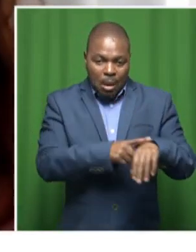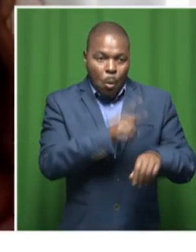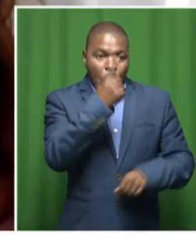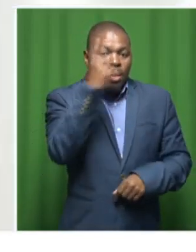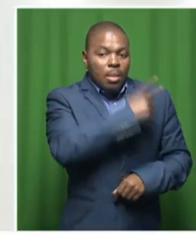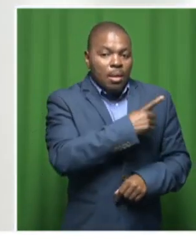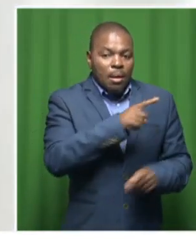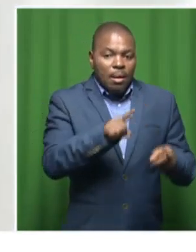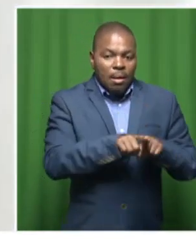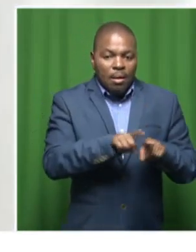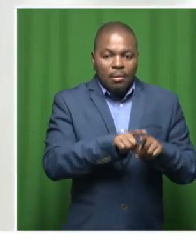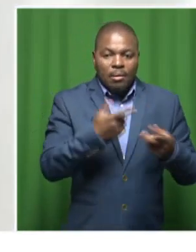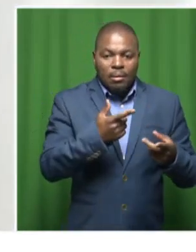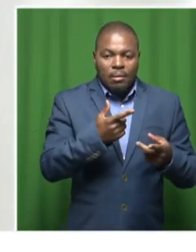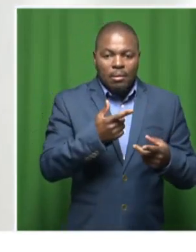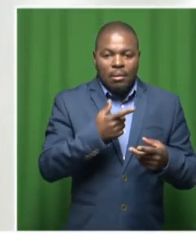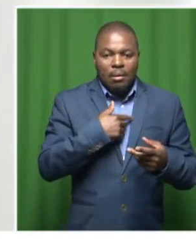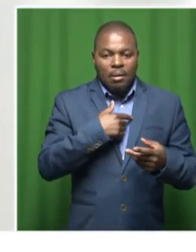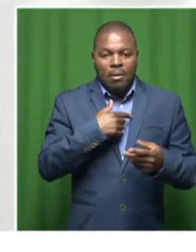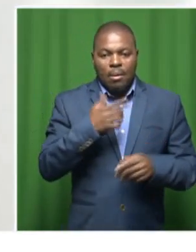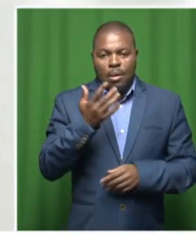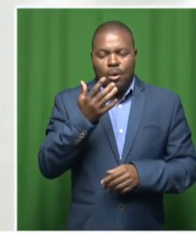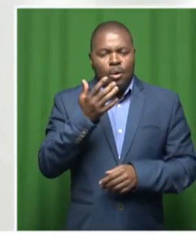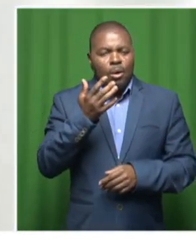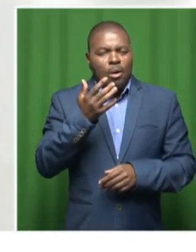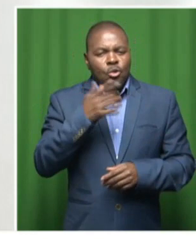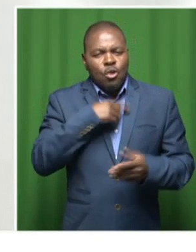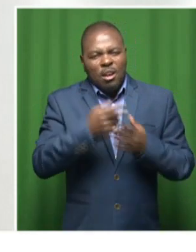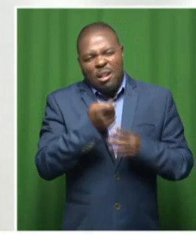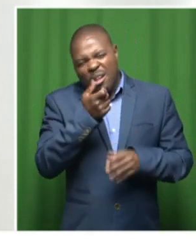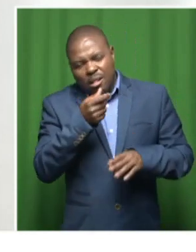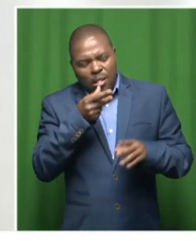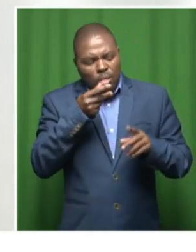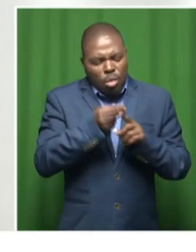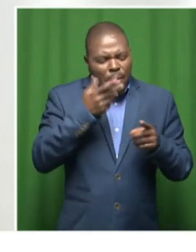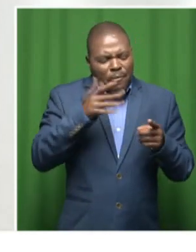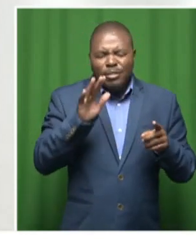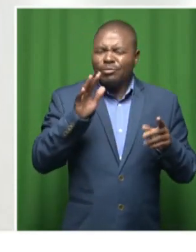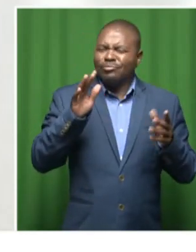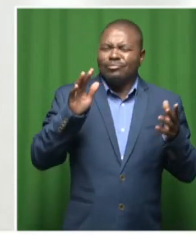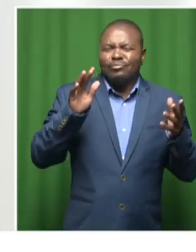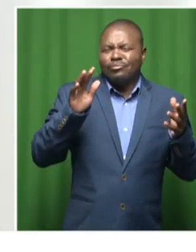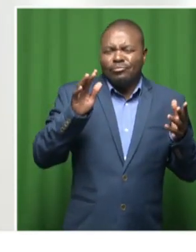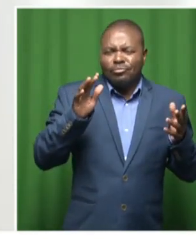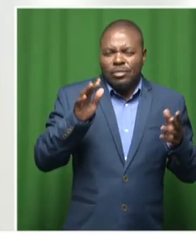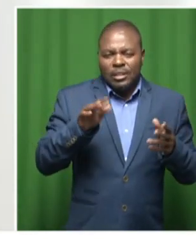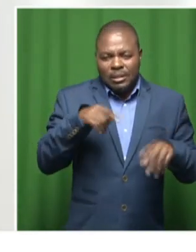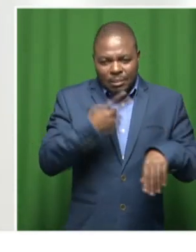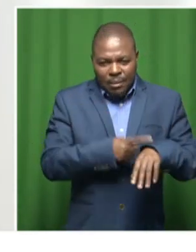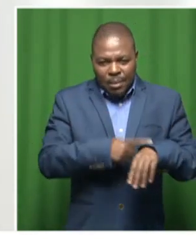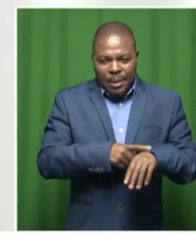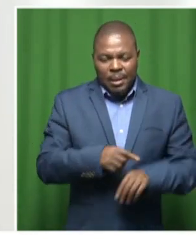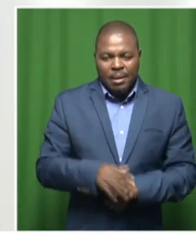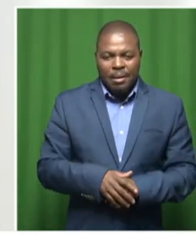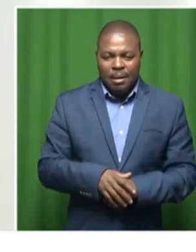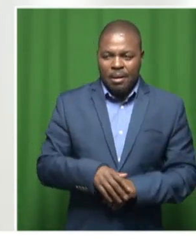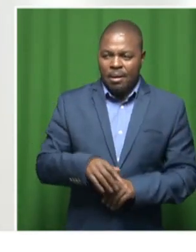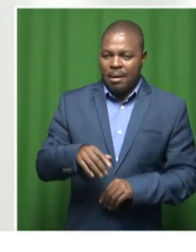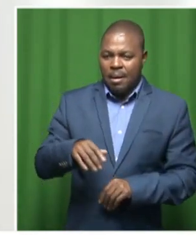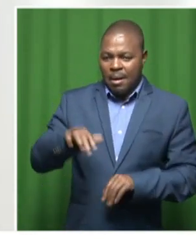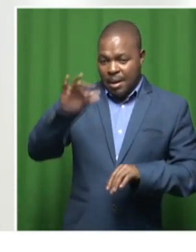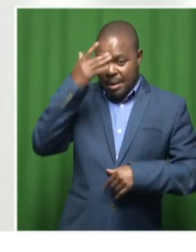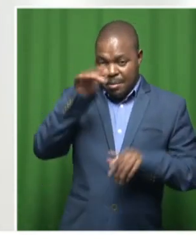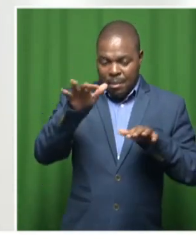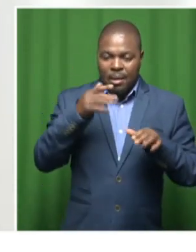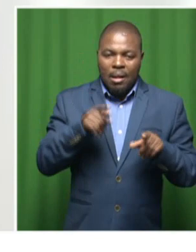doing a liposuction on a male patient that just wants to get rid of that little dad bod beer belly, right? I've had patients when we check up on them